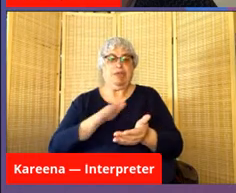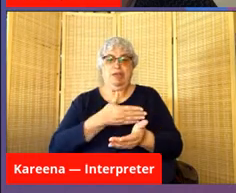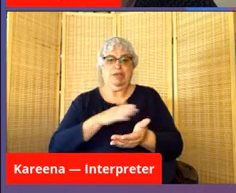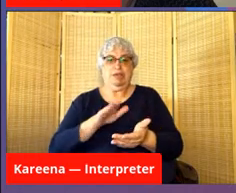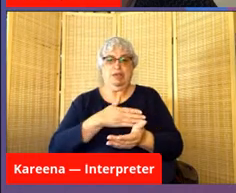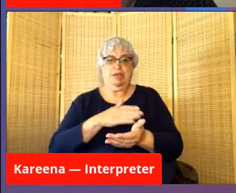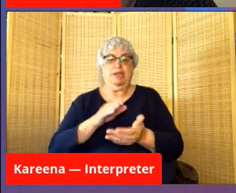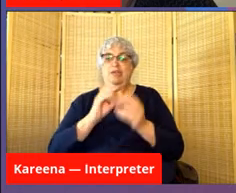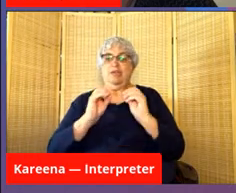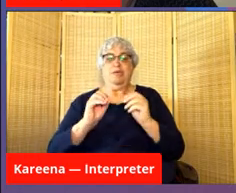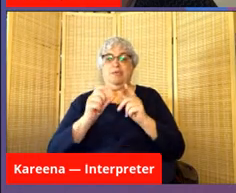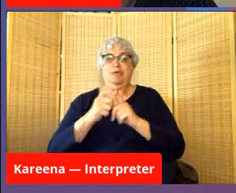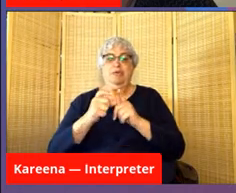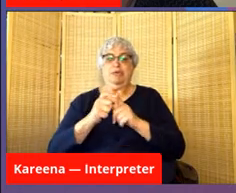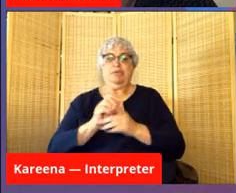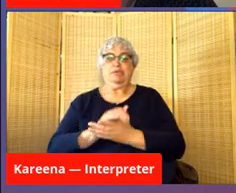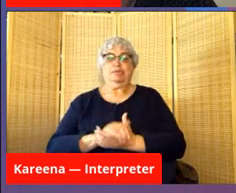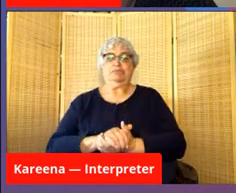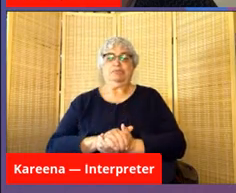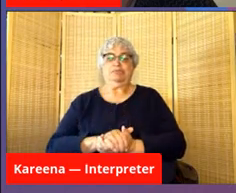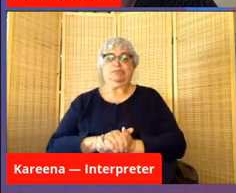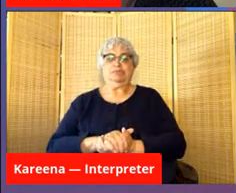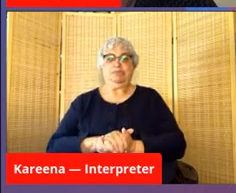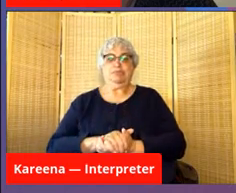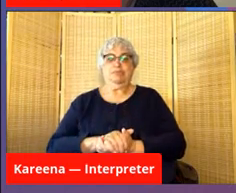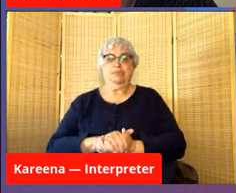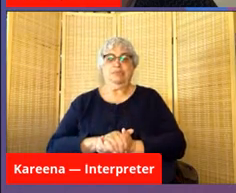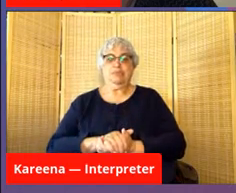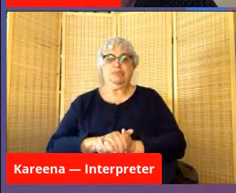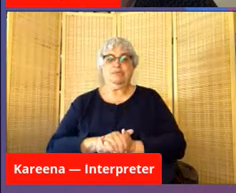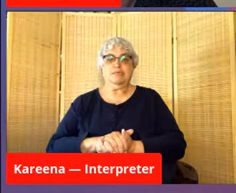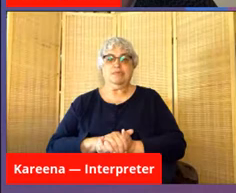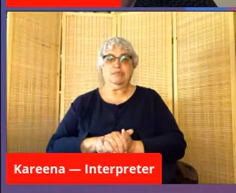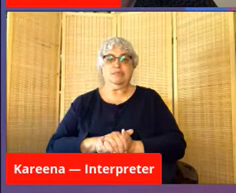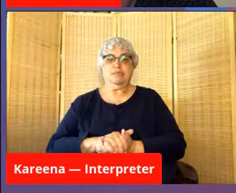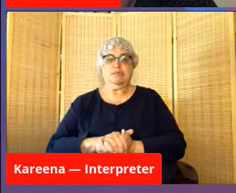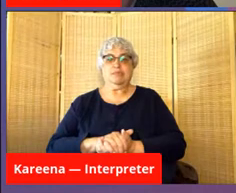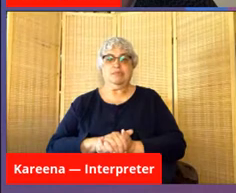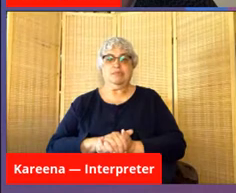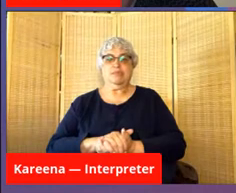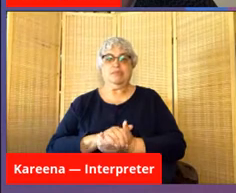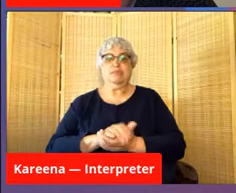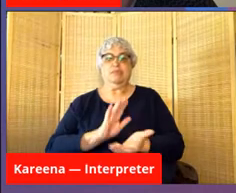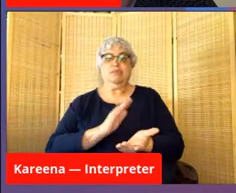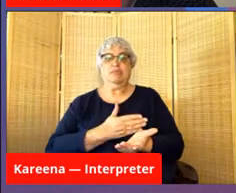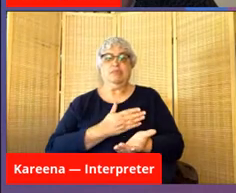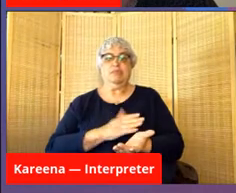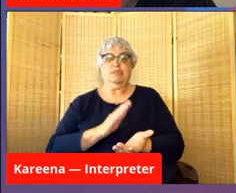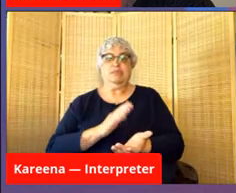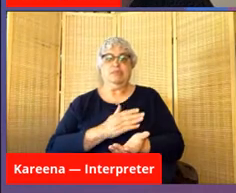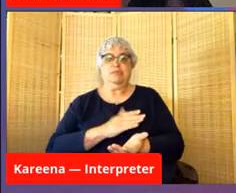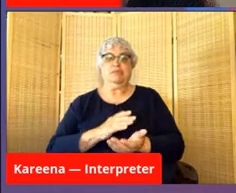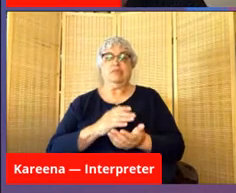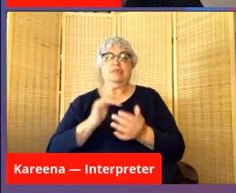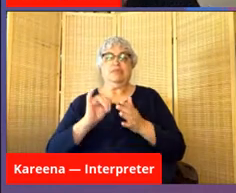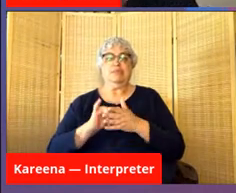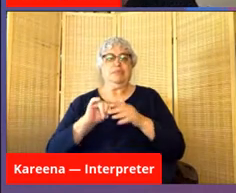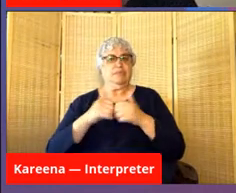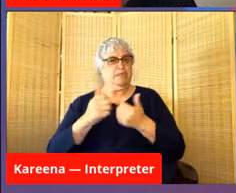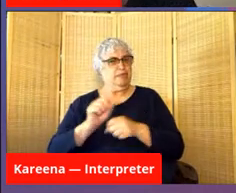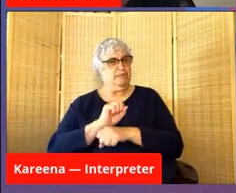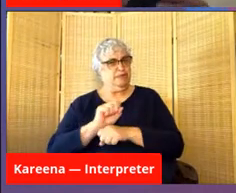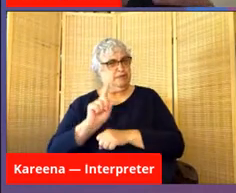Thank you. So how does that